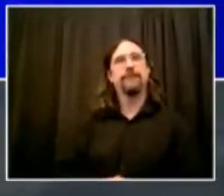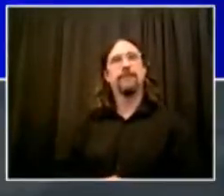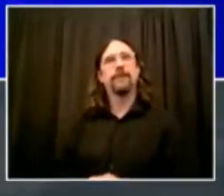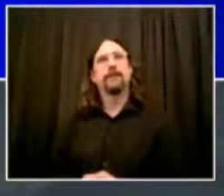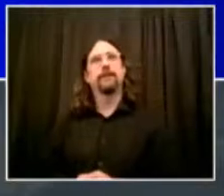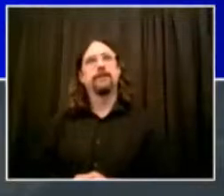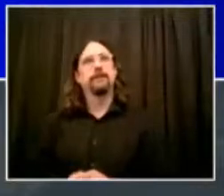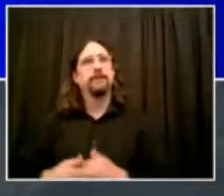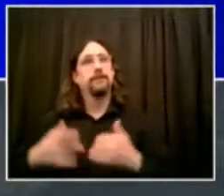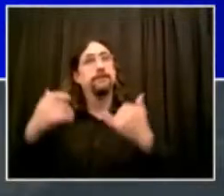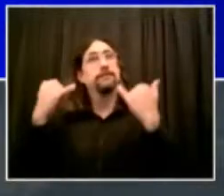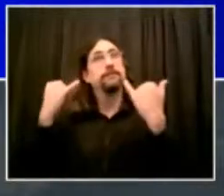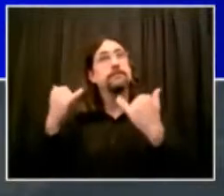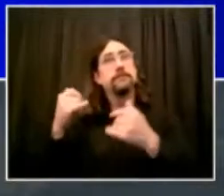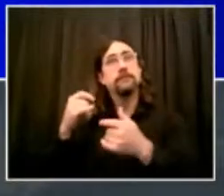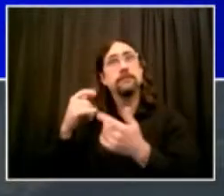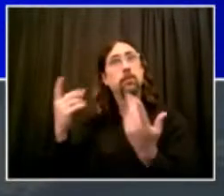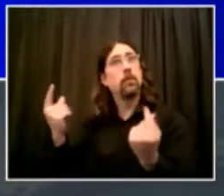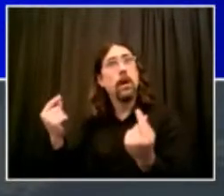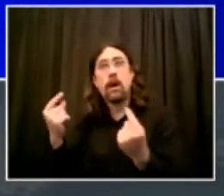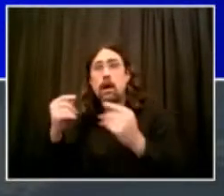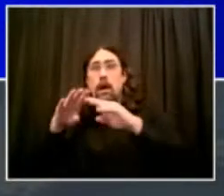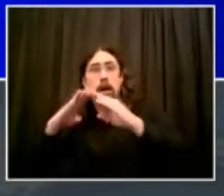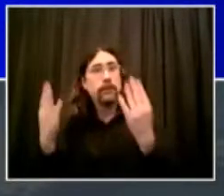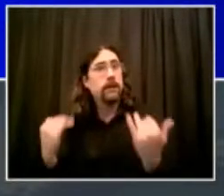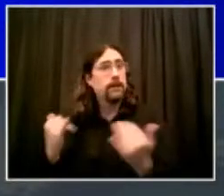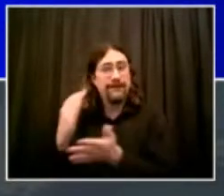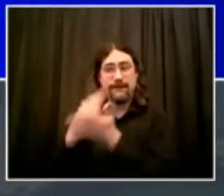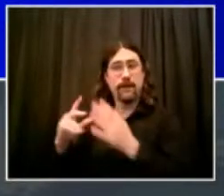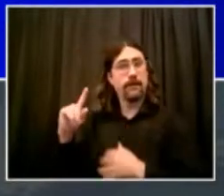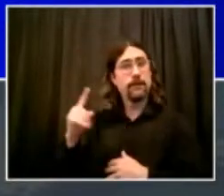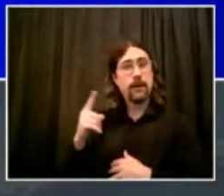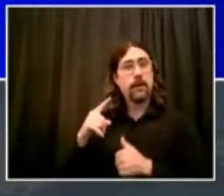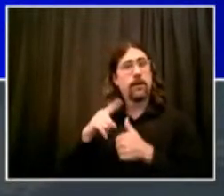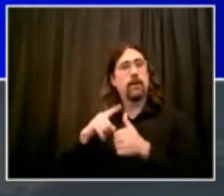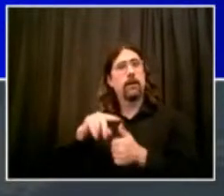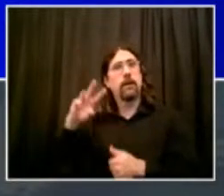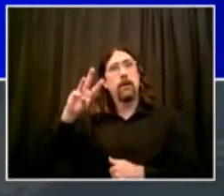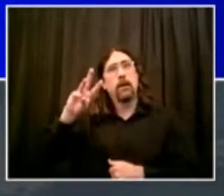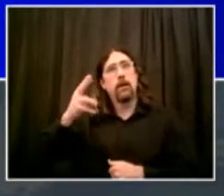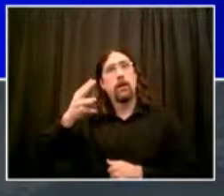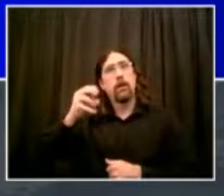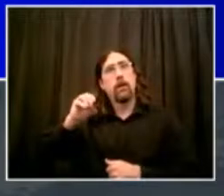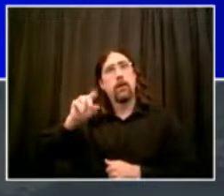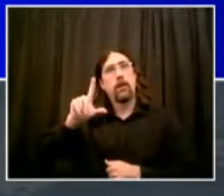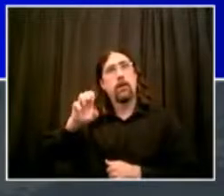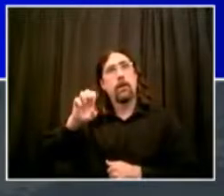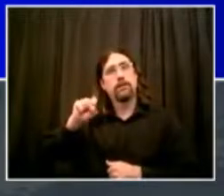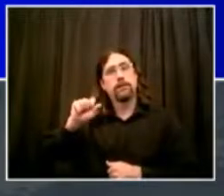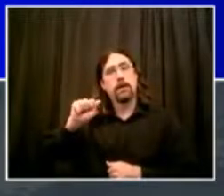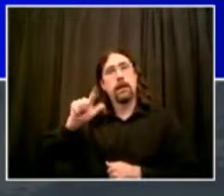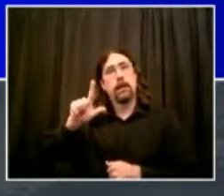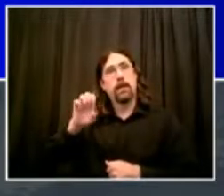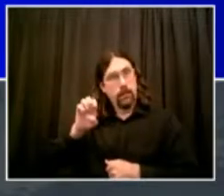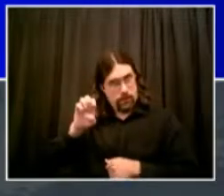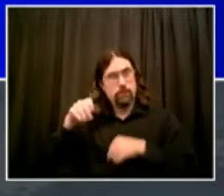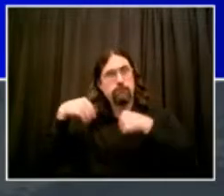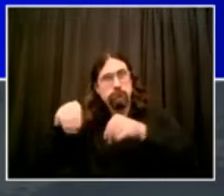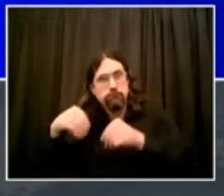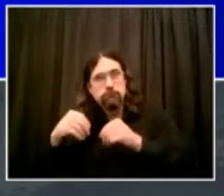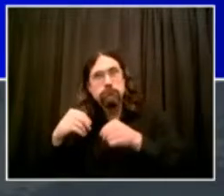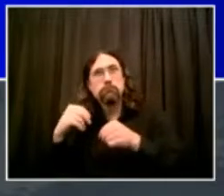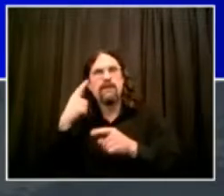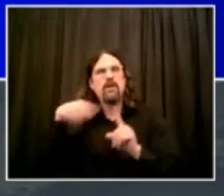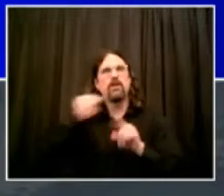now can do curbside and in-store pickup. And we're looking forward to the day in a few weeks when they can go back to their normal operations.